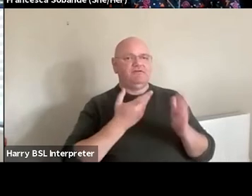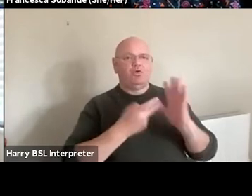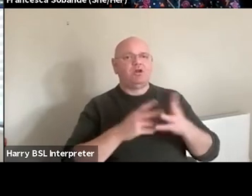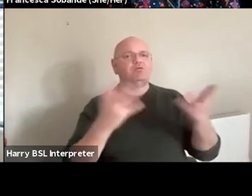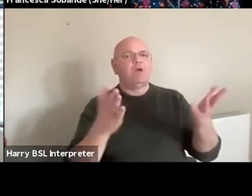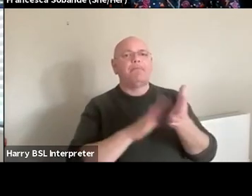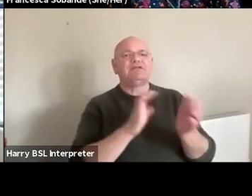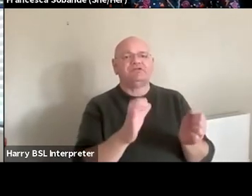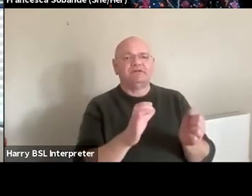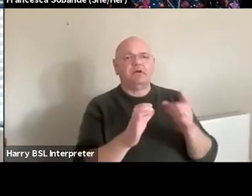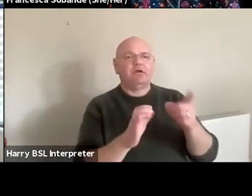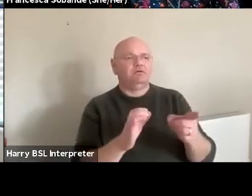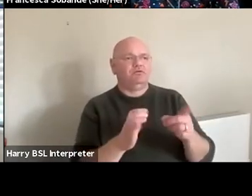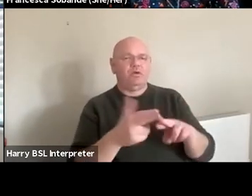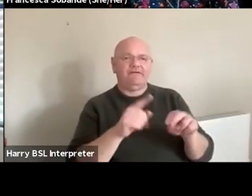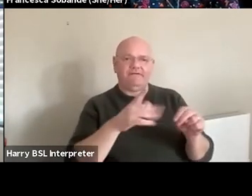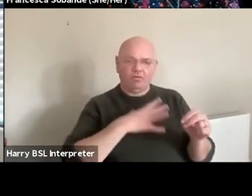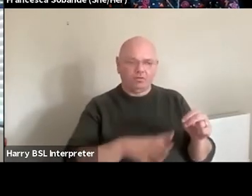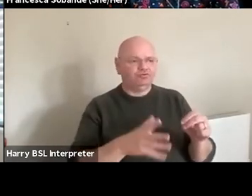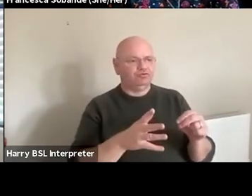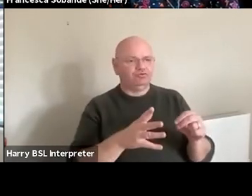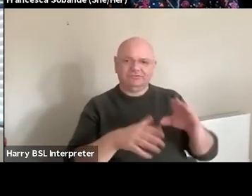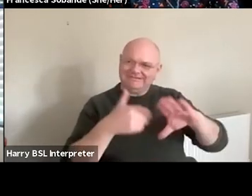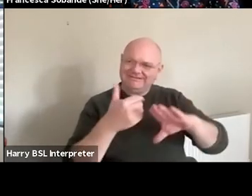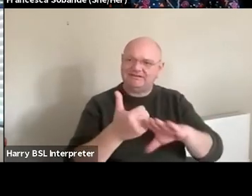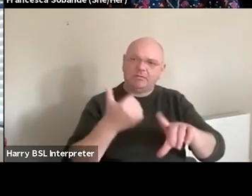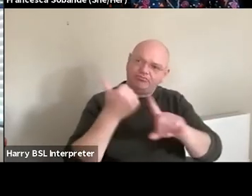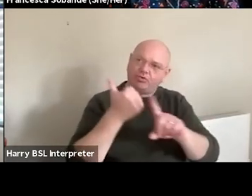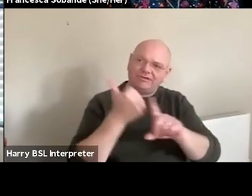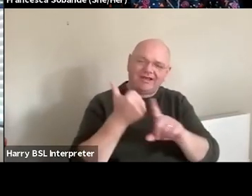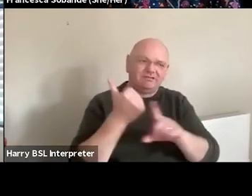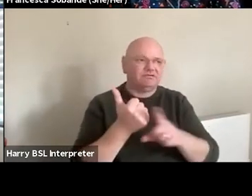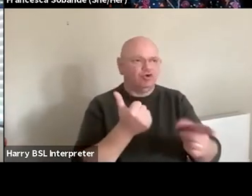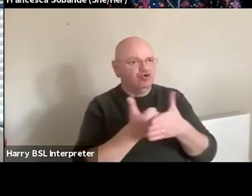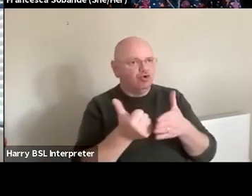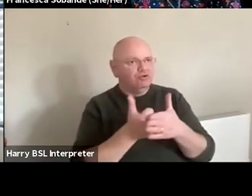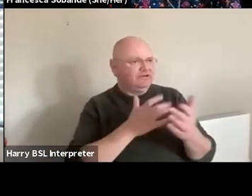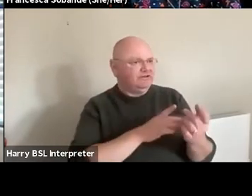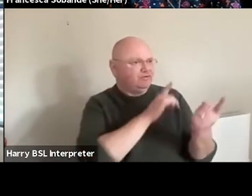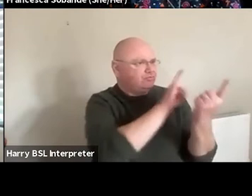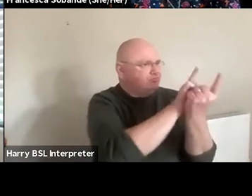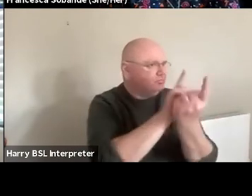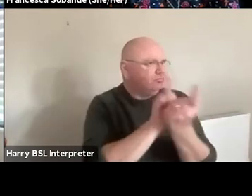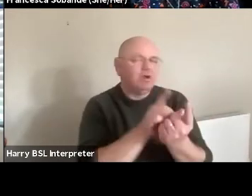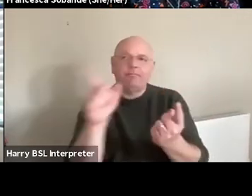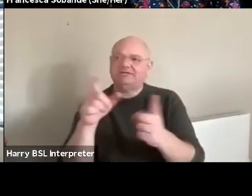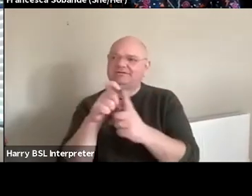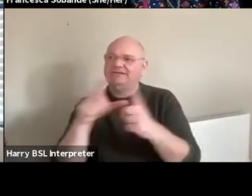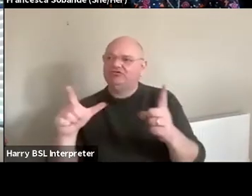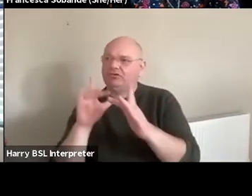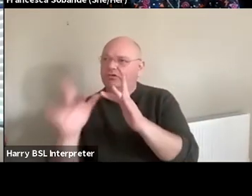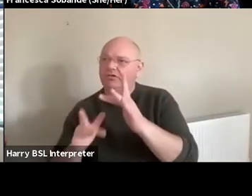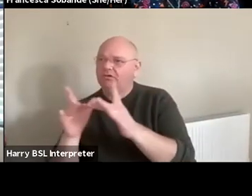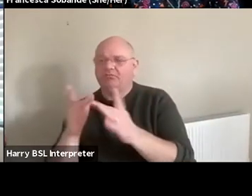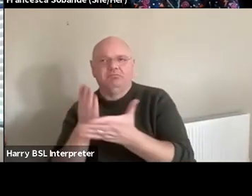would have traditionally done if I wanted to do sort of like a big protest, the digital space was so helpful in building that